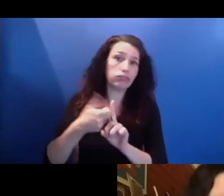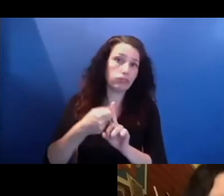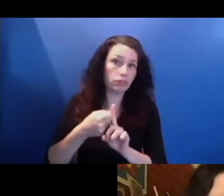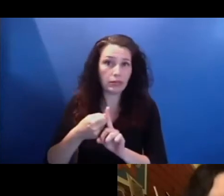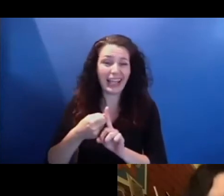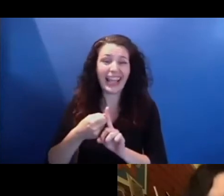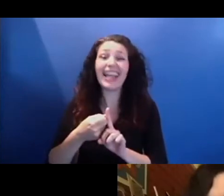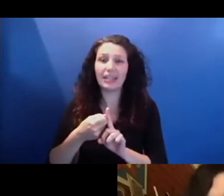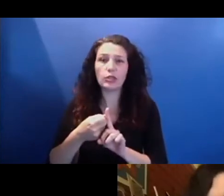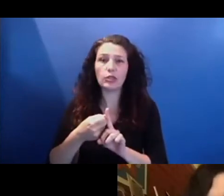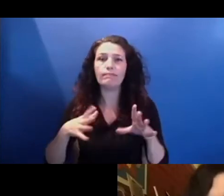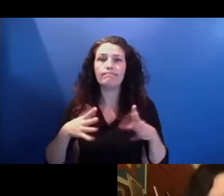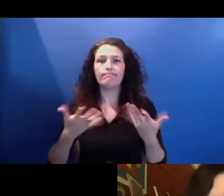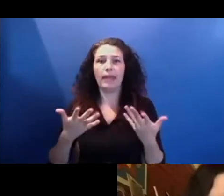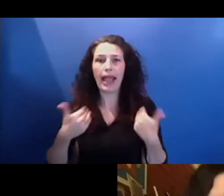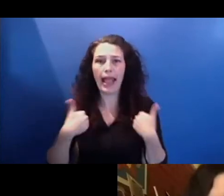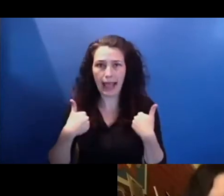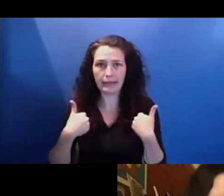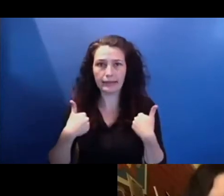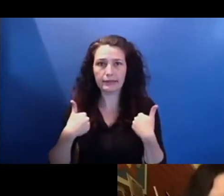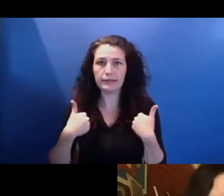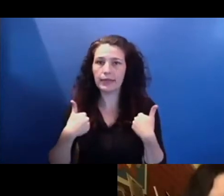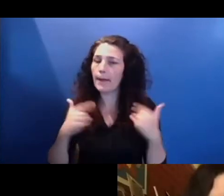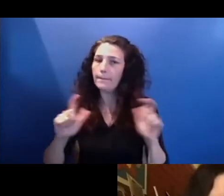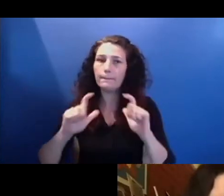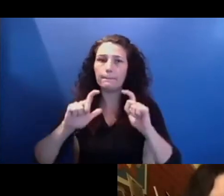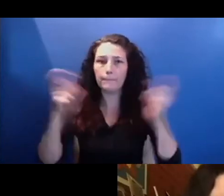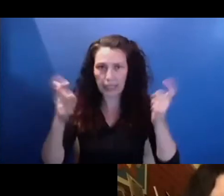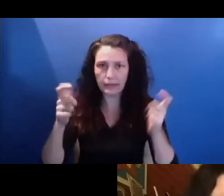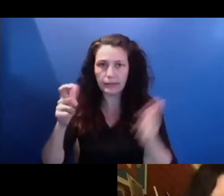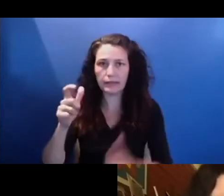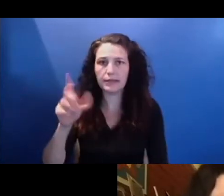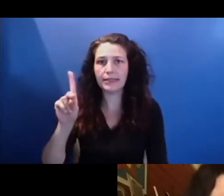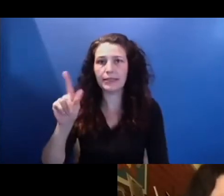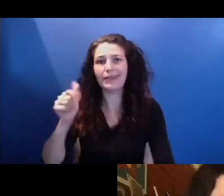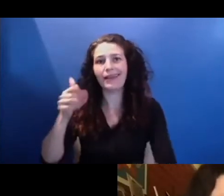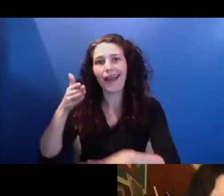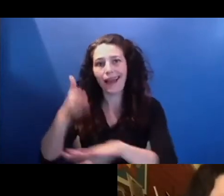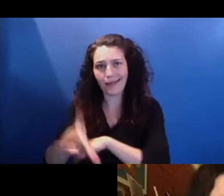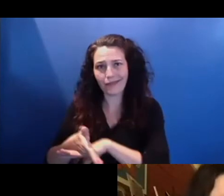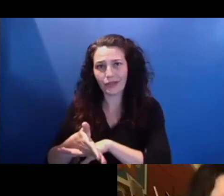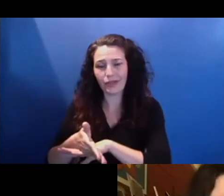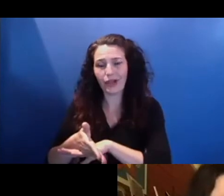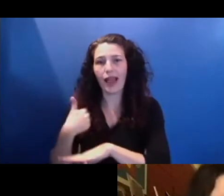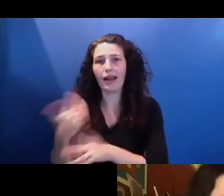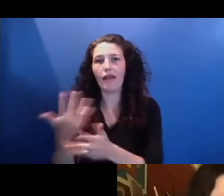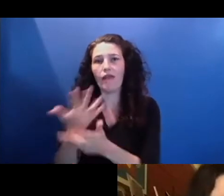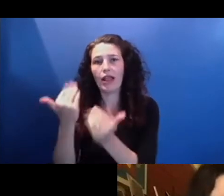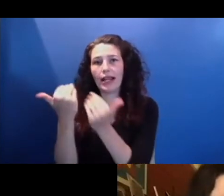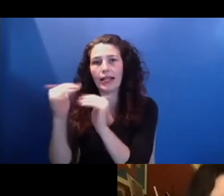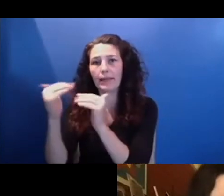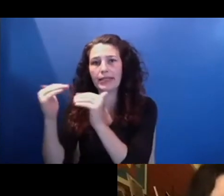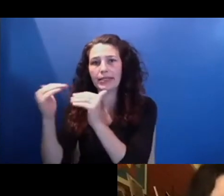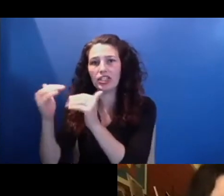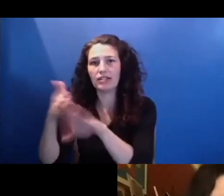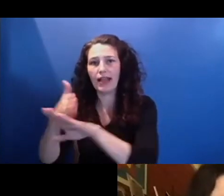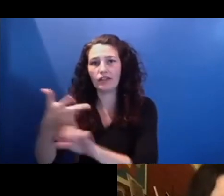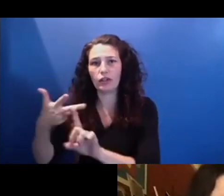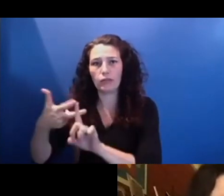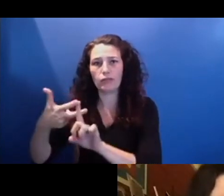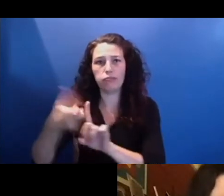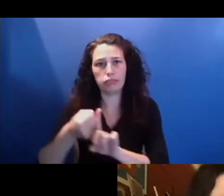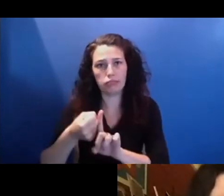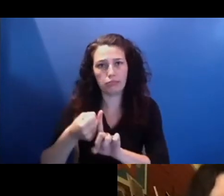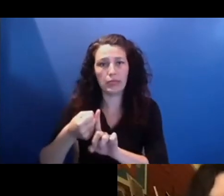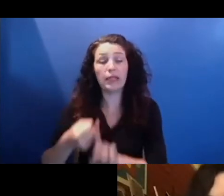effects left me with limitations. And when I tried to, you know, go back to work and go